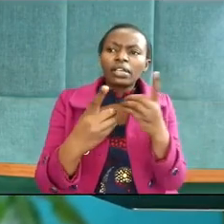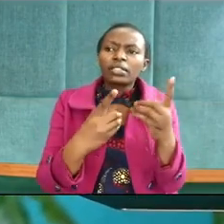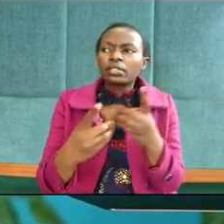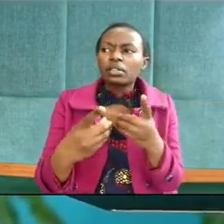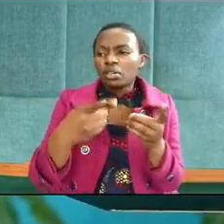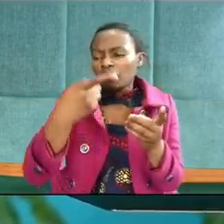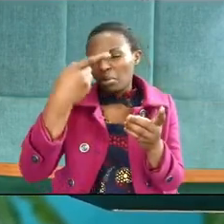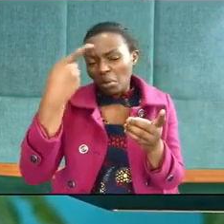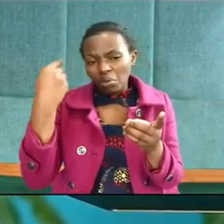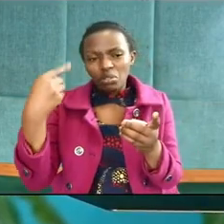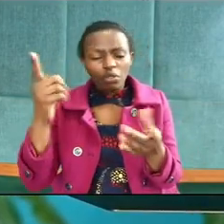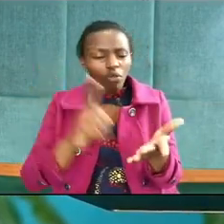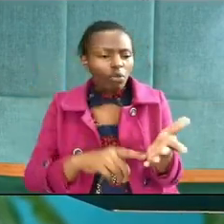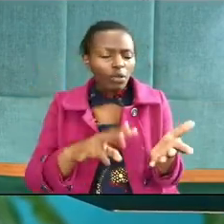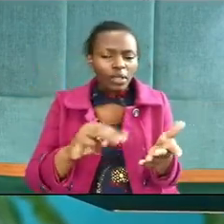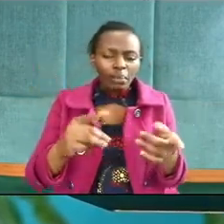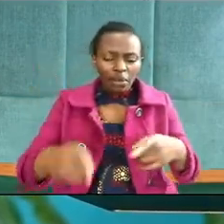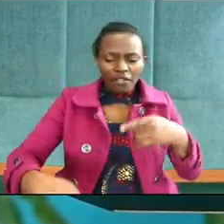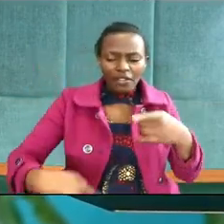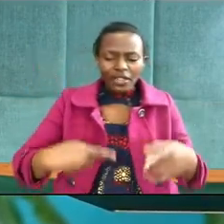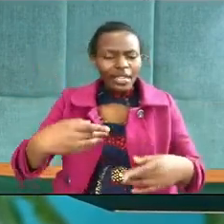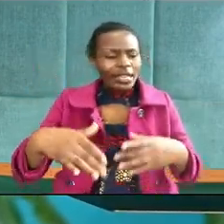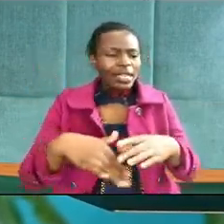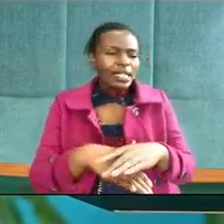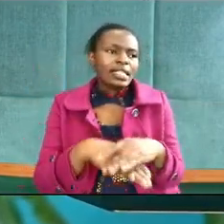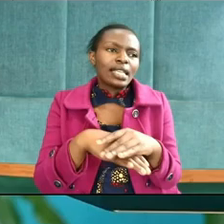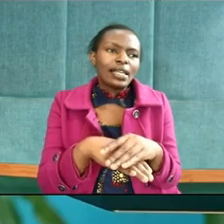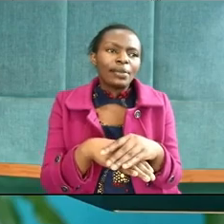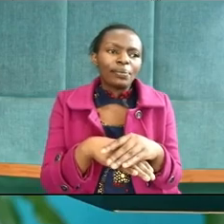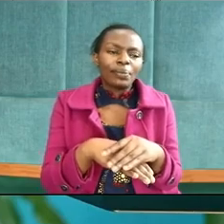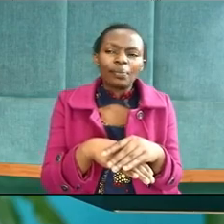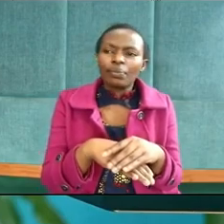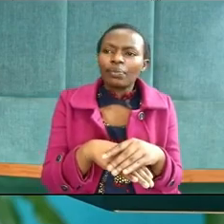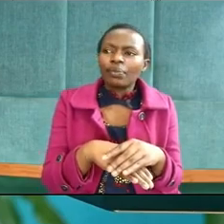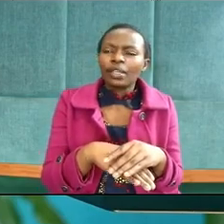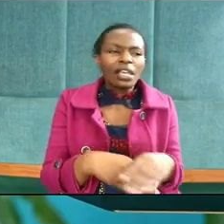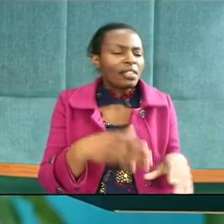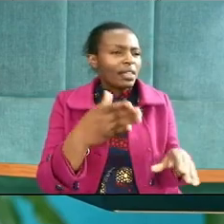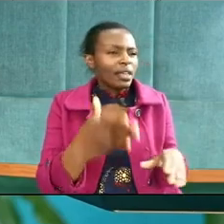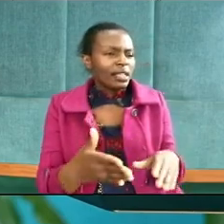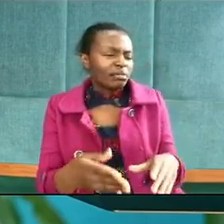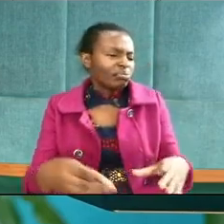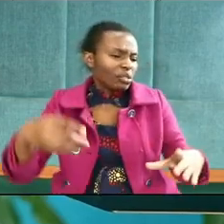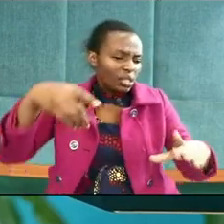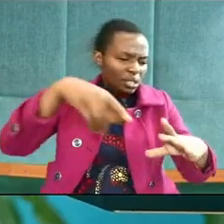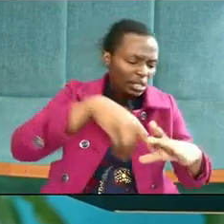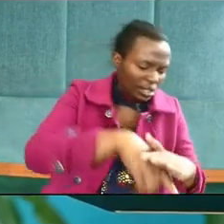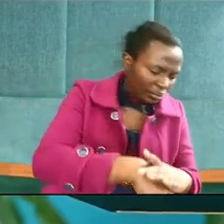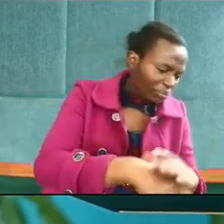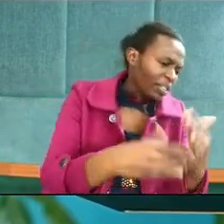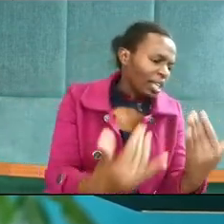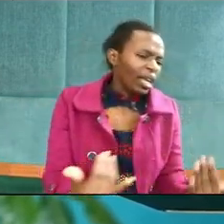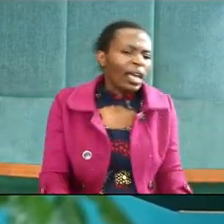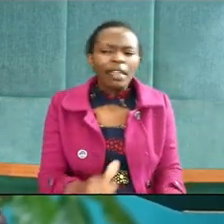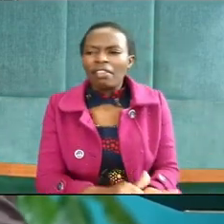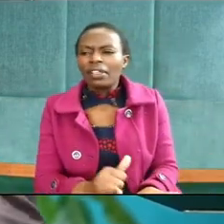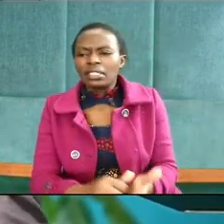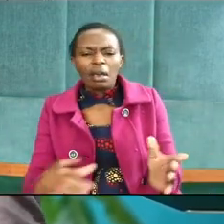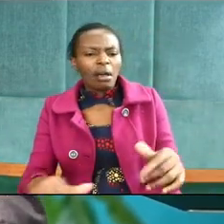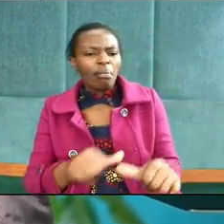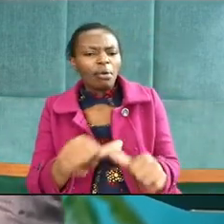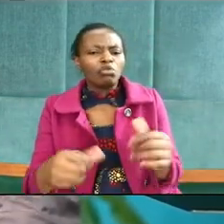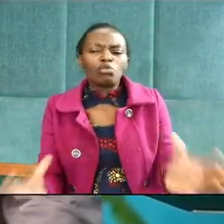are feeling inside them. There is a volcano that is almost about to erupt in their